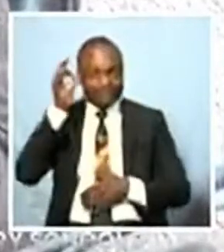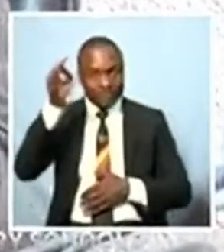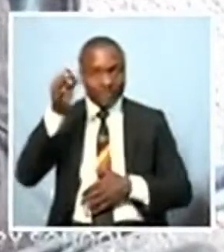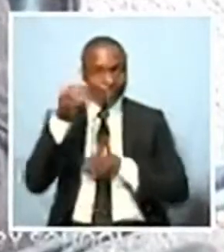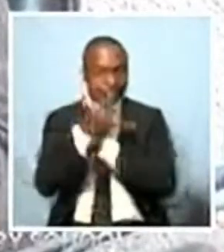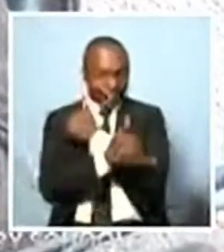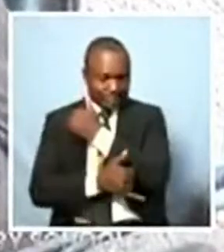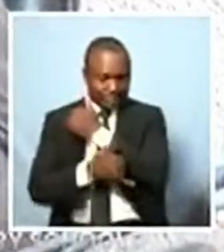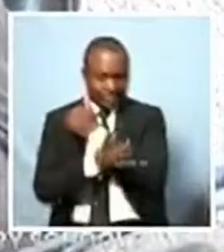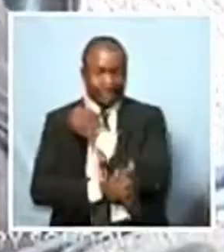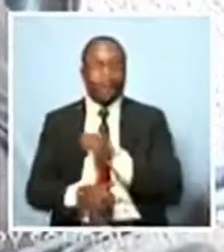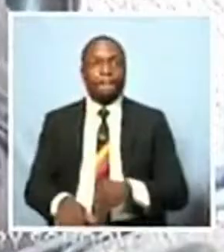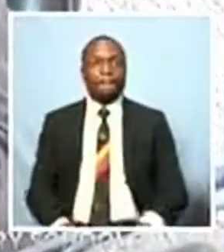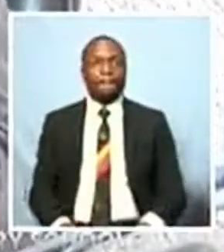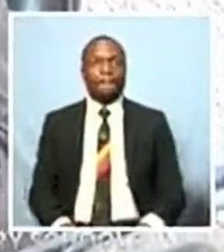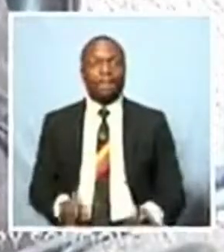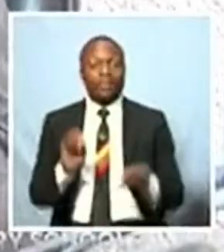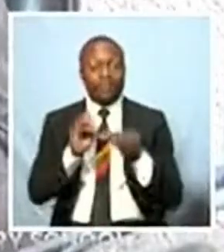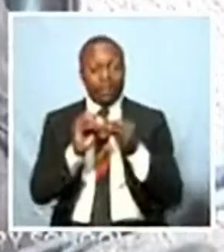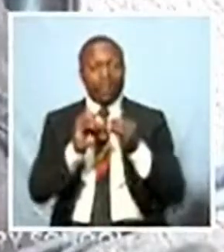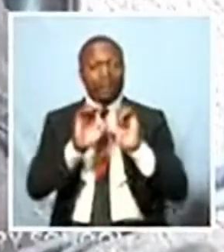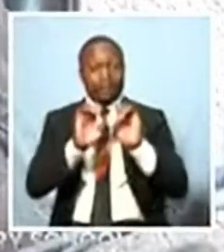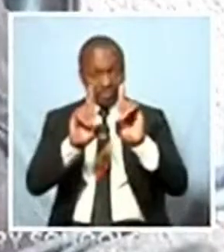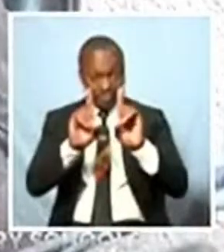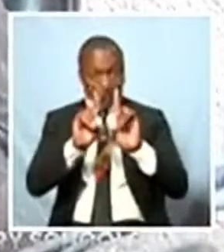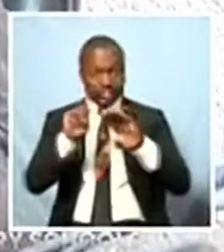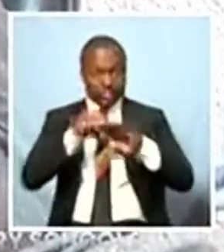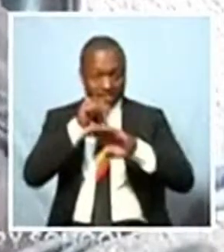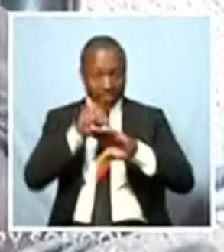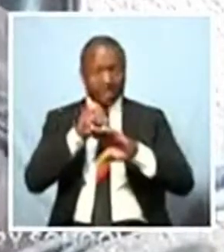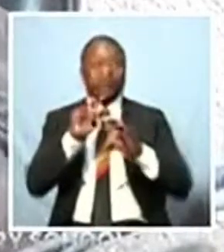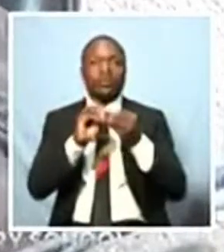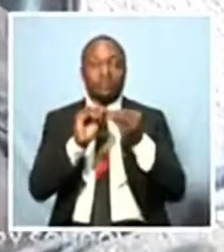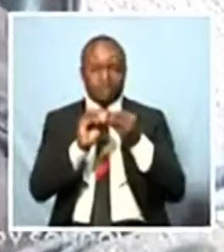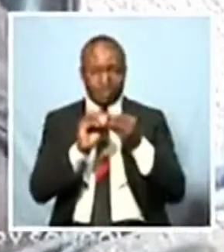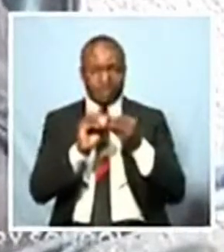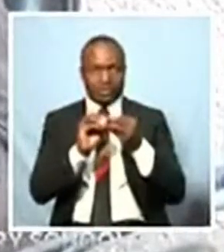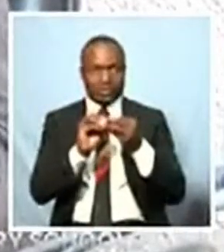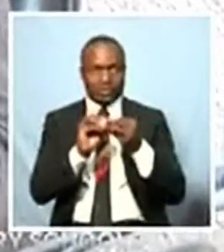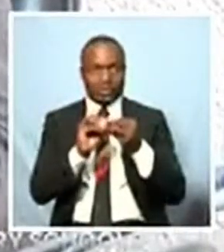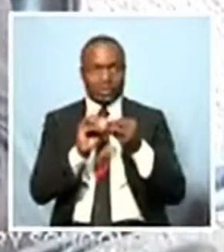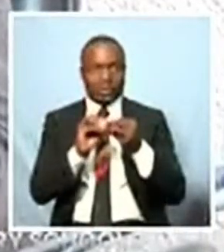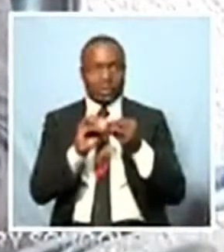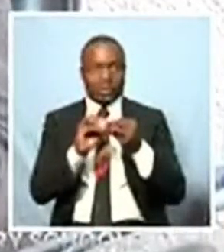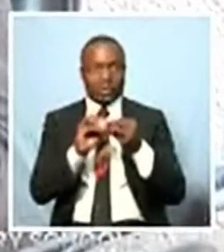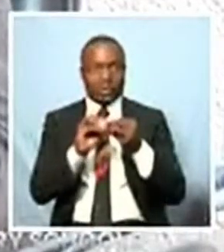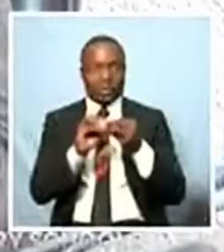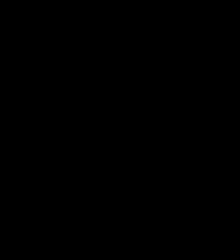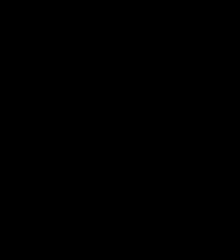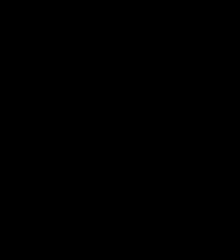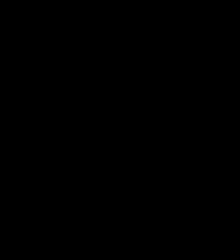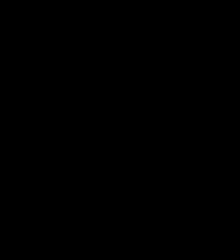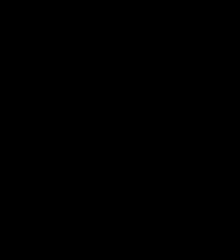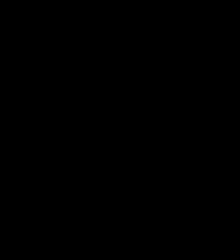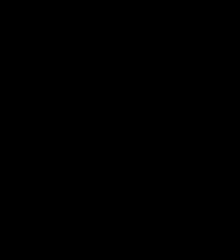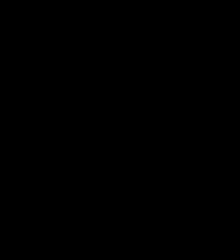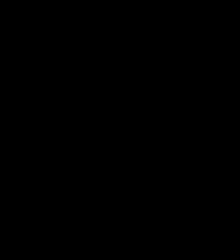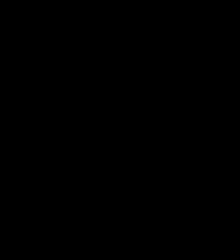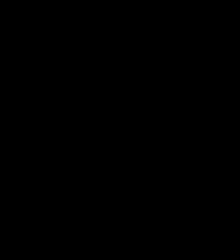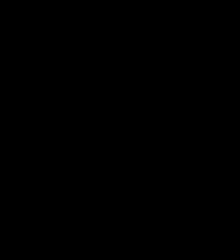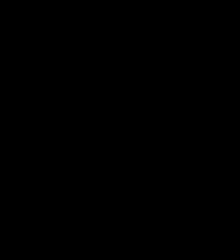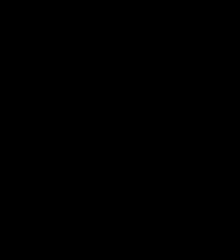country. The more educated we are as a nation, the more we are likely to be productive. Therefore, we are to invest